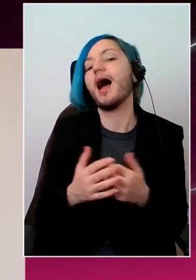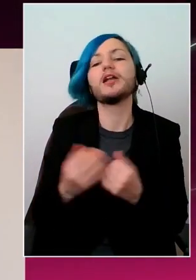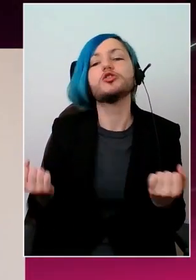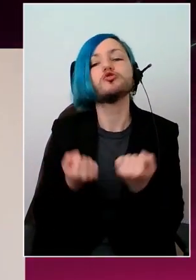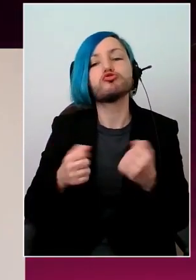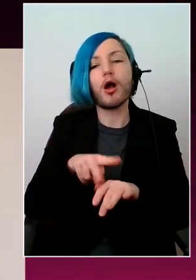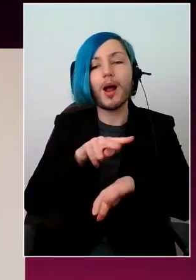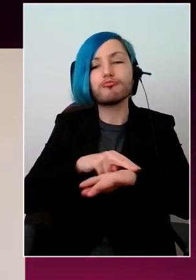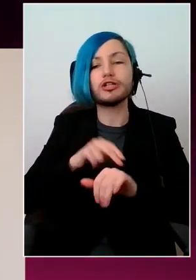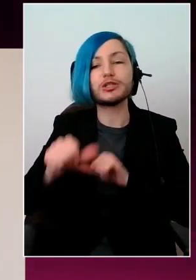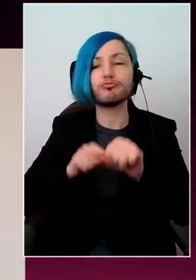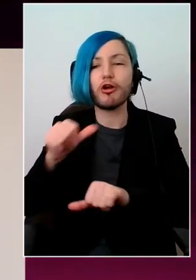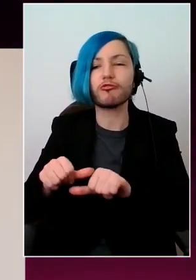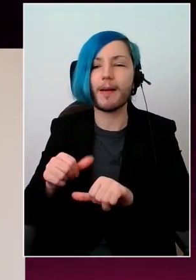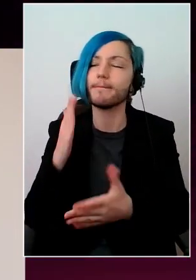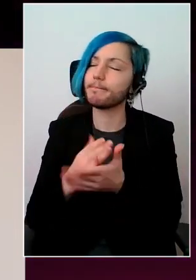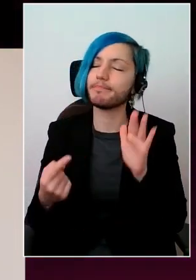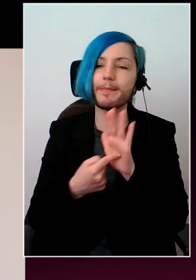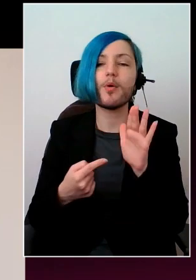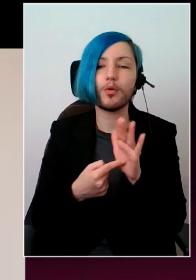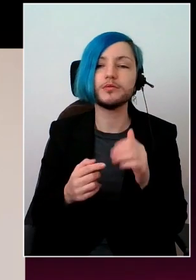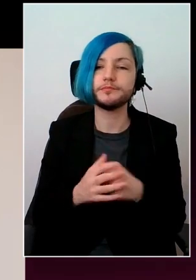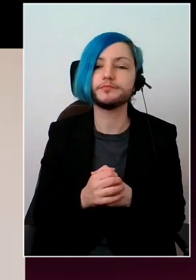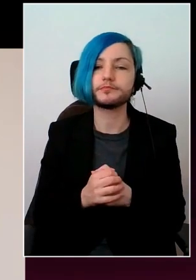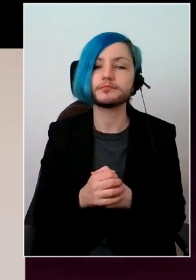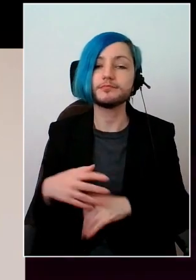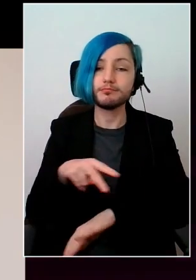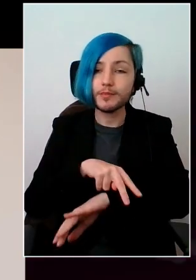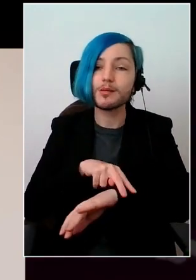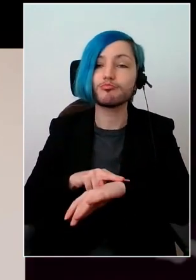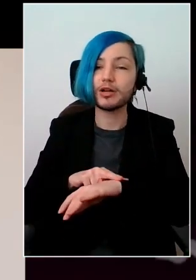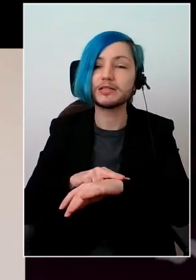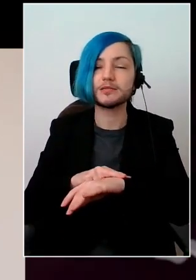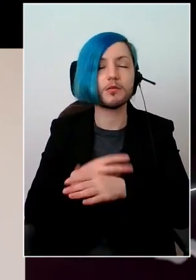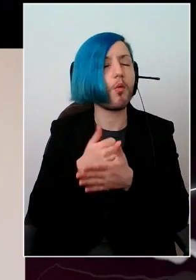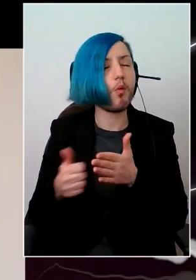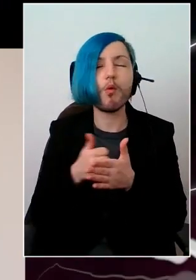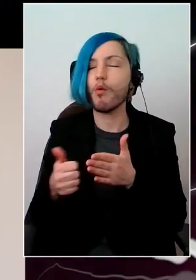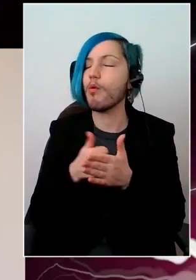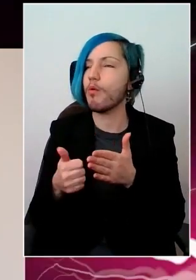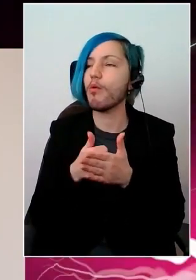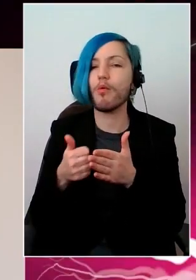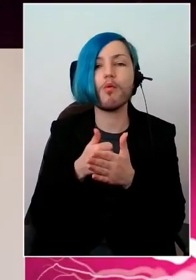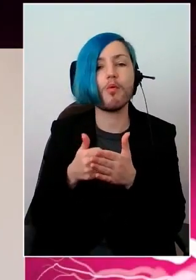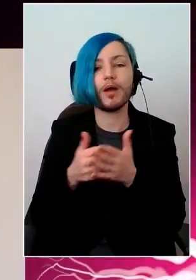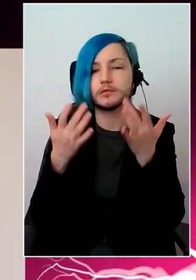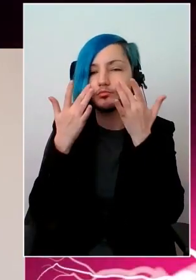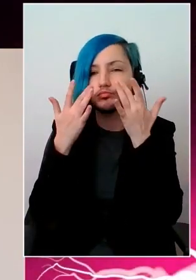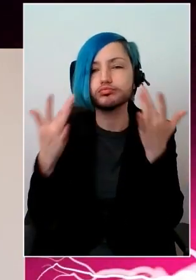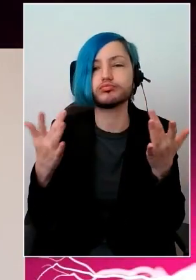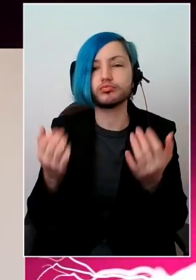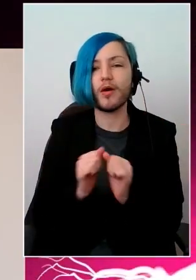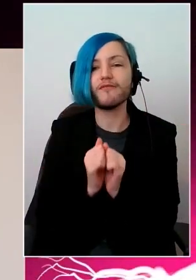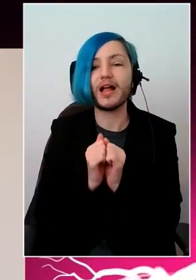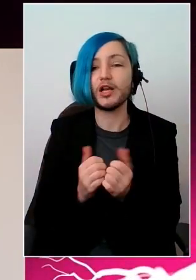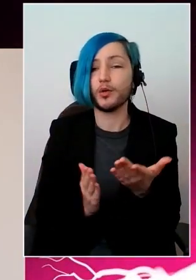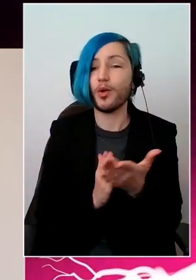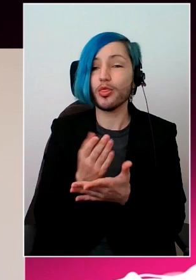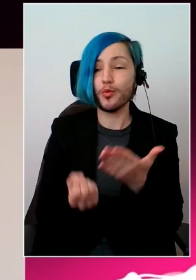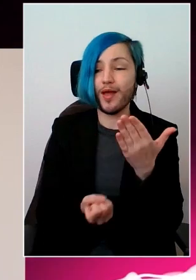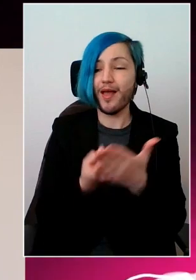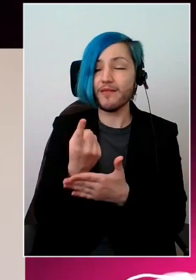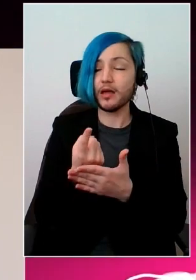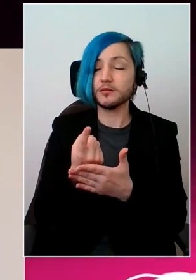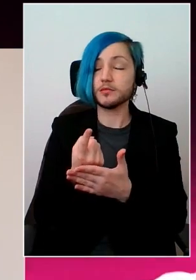programmes. Apprentices have consistently demonstrated their value through unprecedented national events.